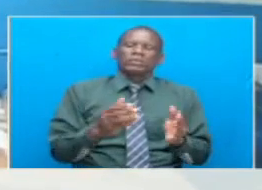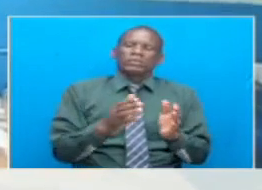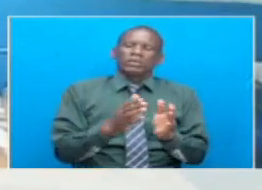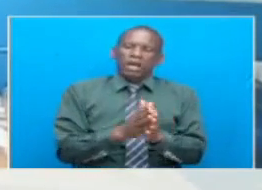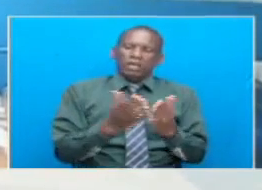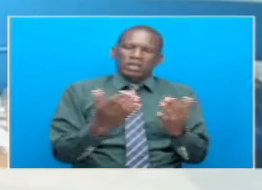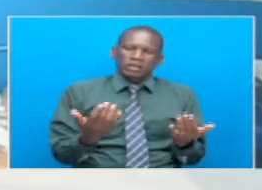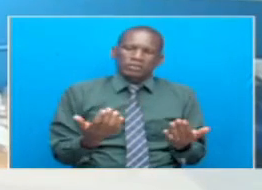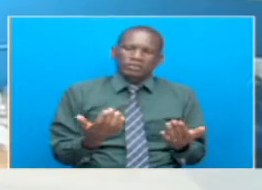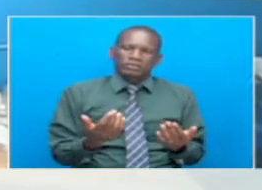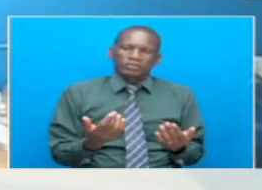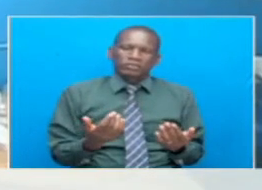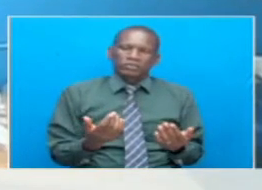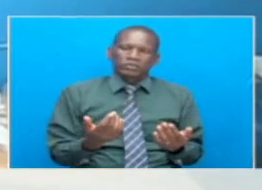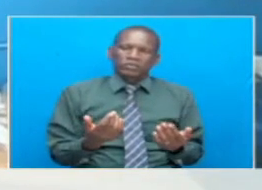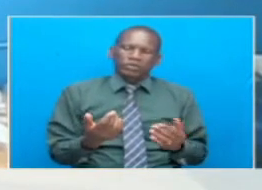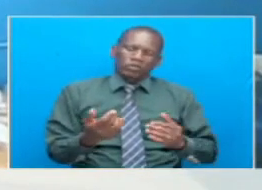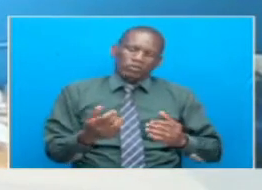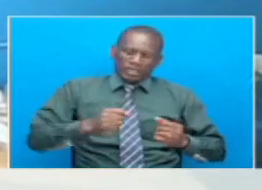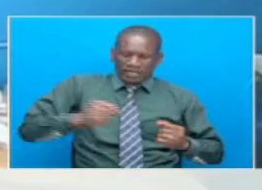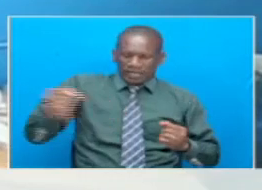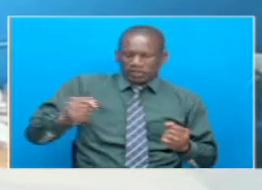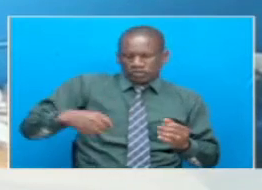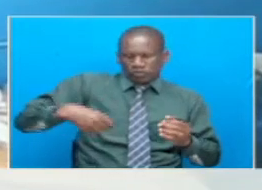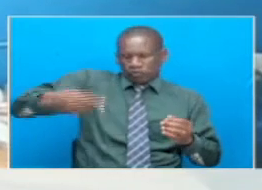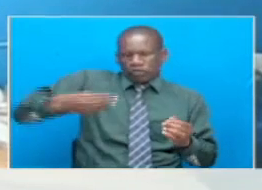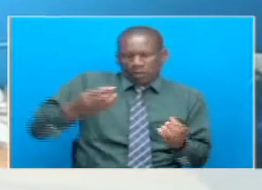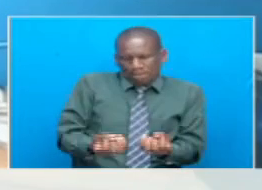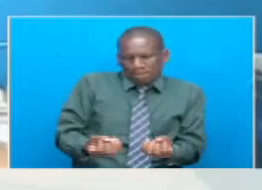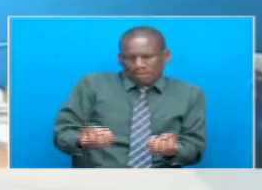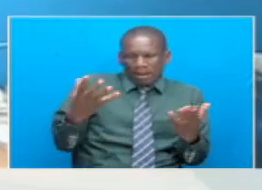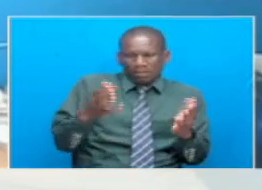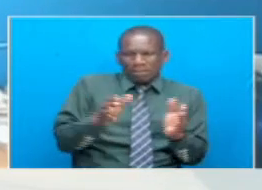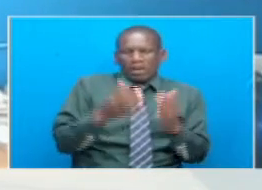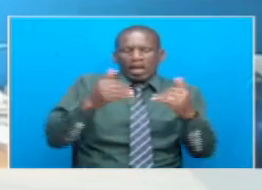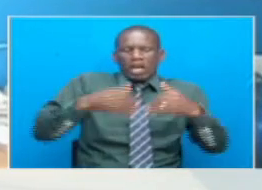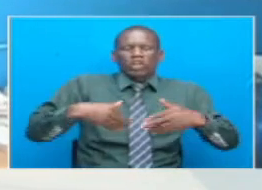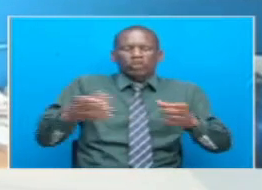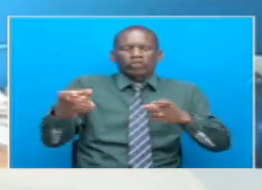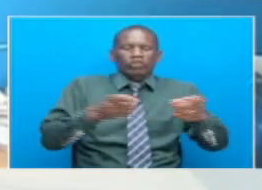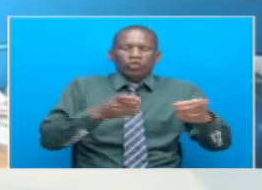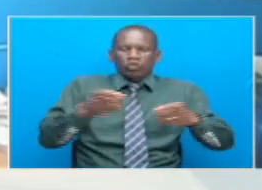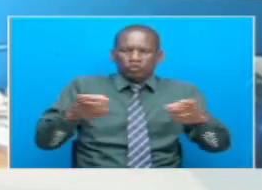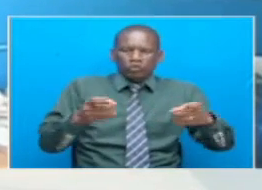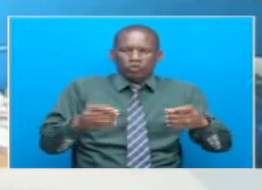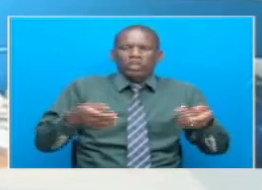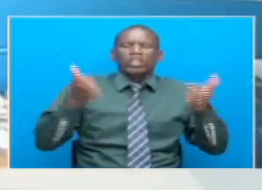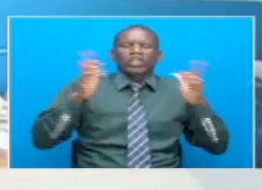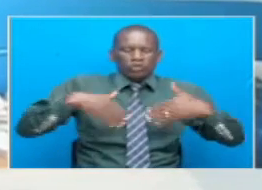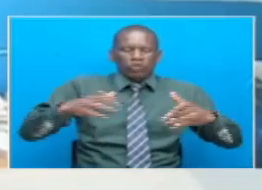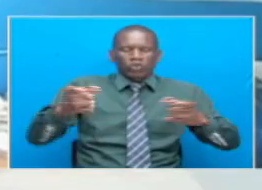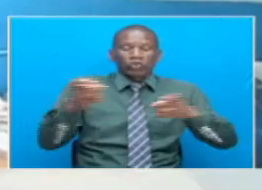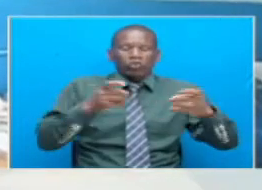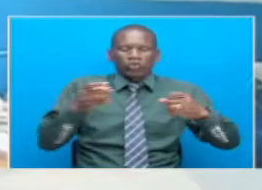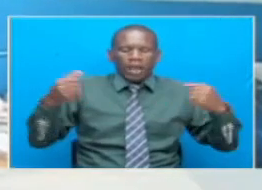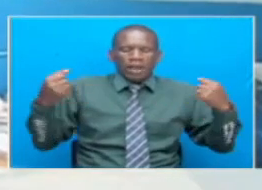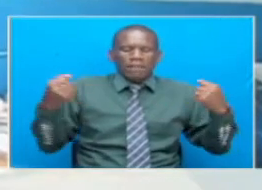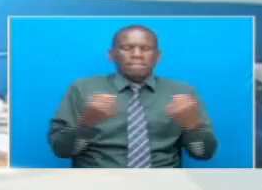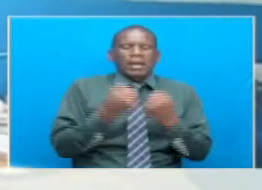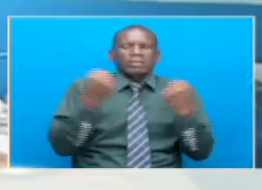wa pande wa kulia na ikaweza kupoteza mwelekeo na kuweza kukongana